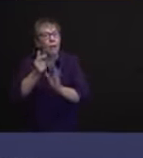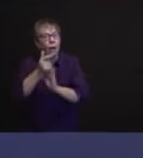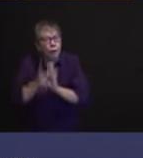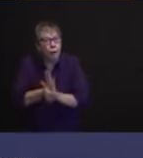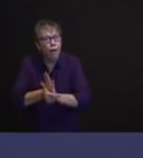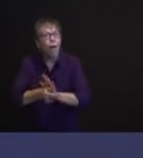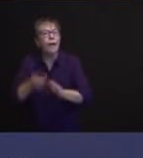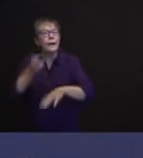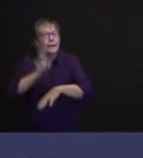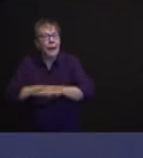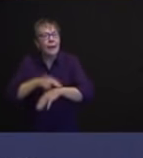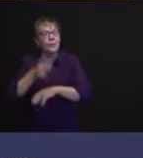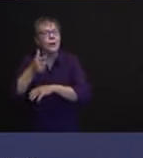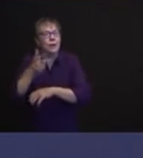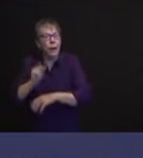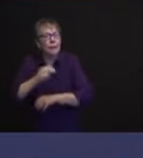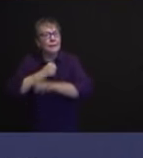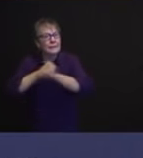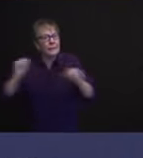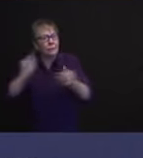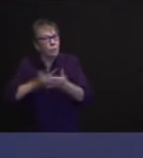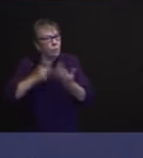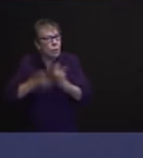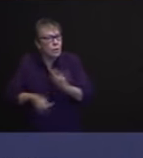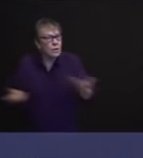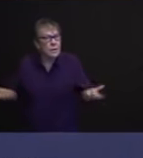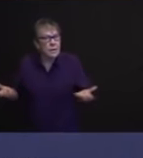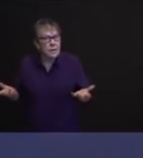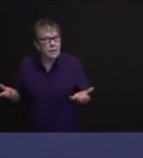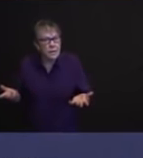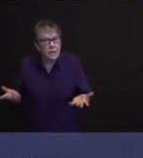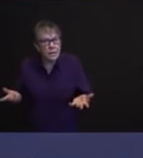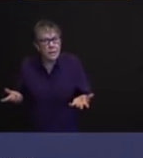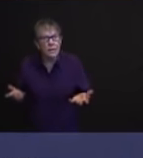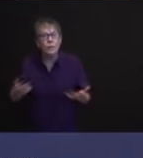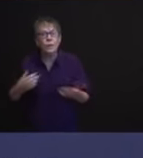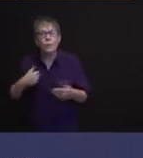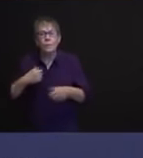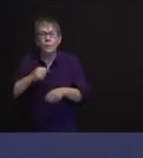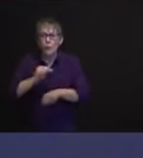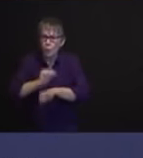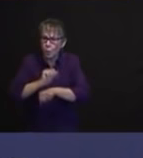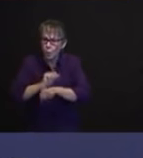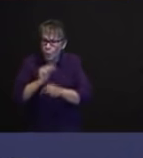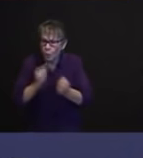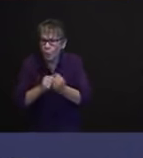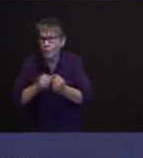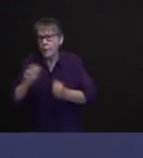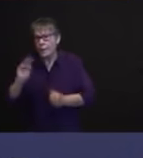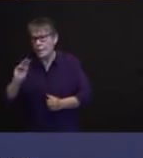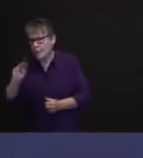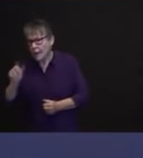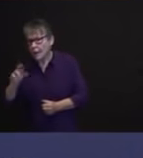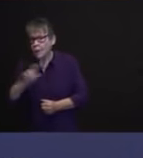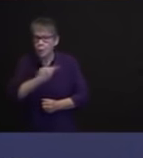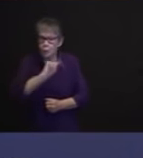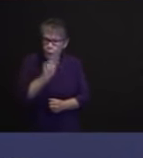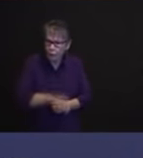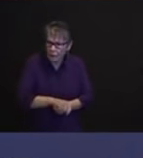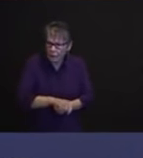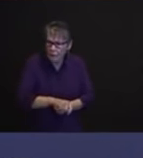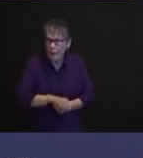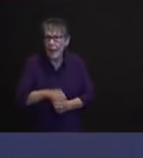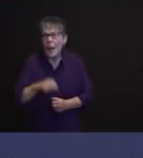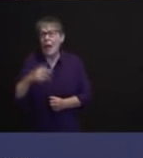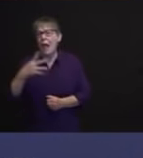with the police department, Mercer County sheriffs. And it's not a milestone that anybody looks at with